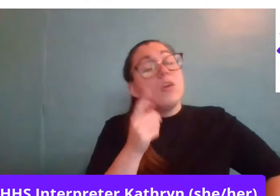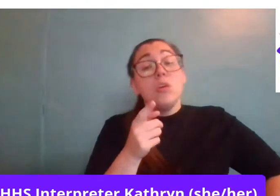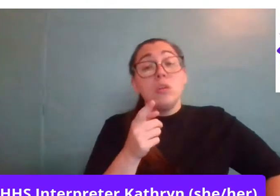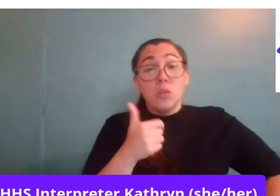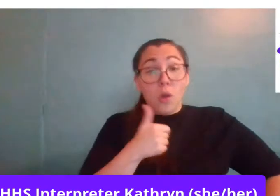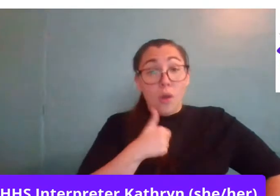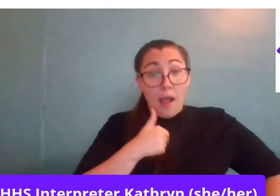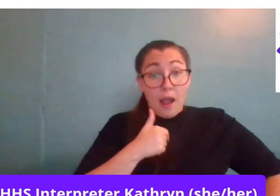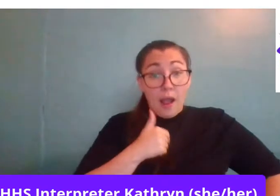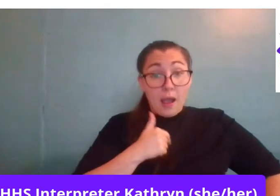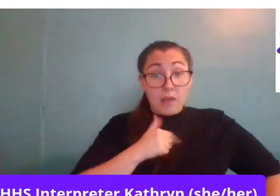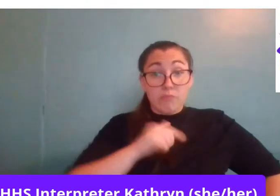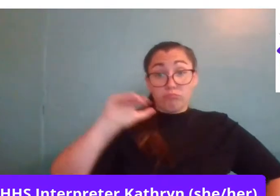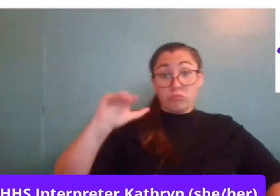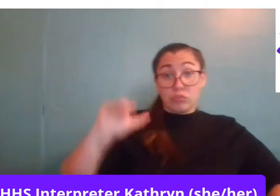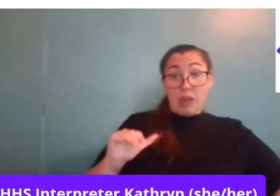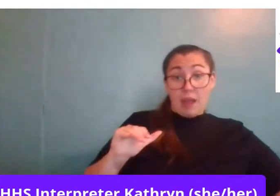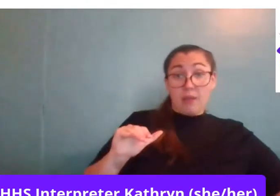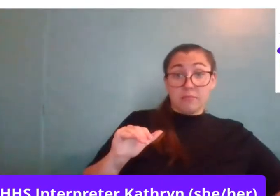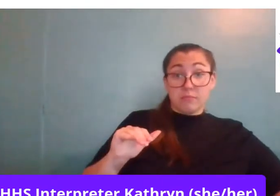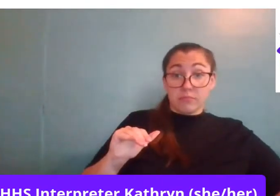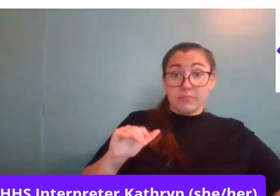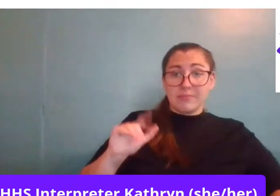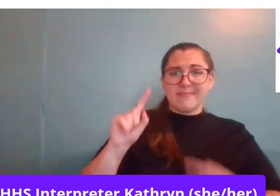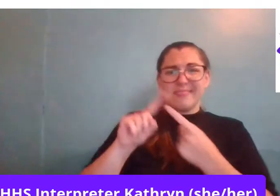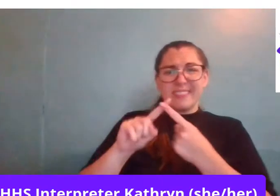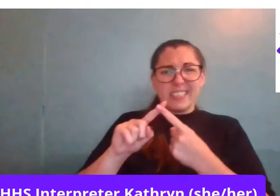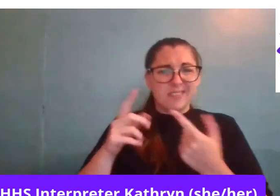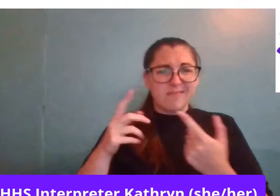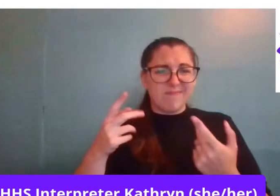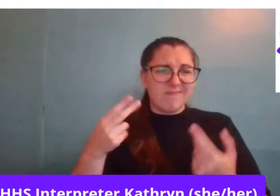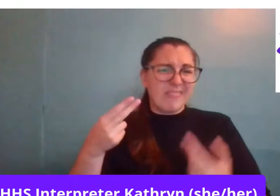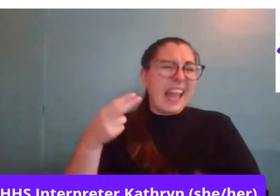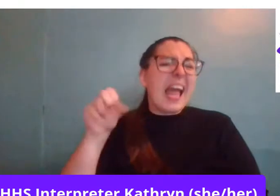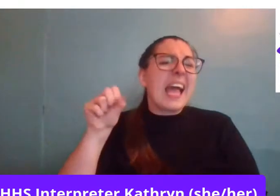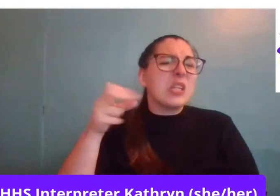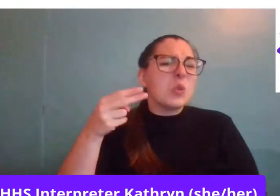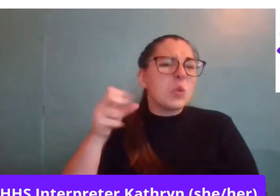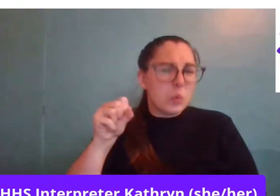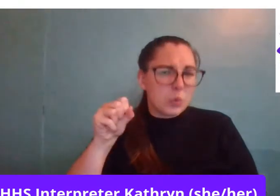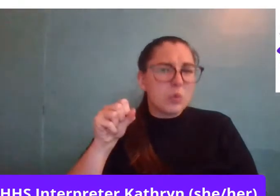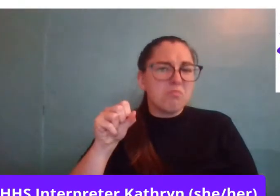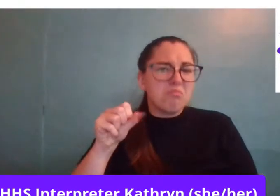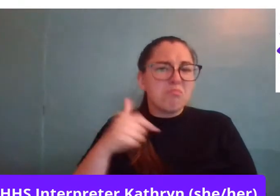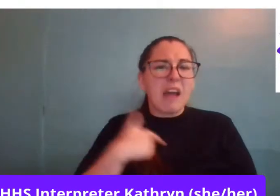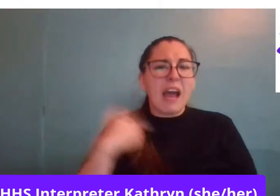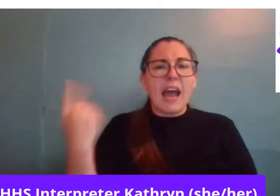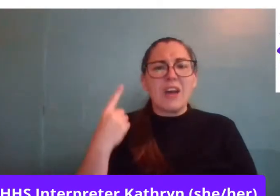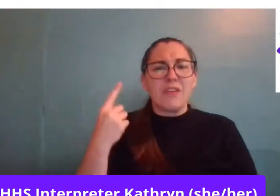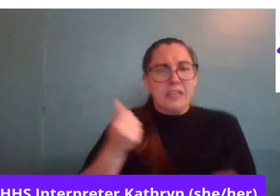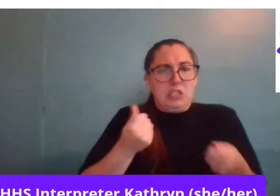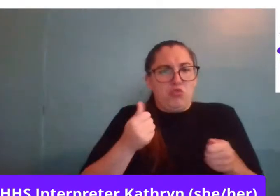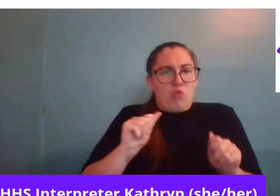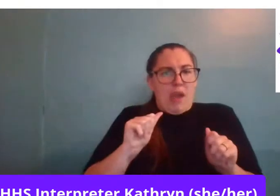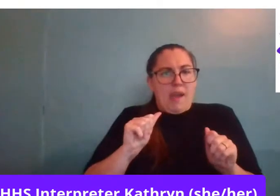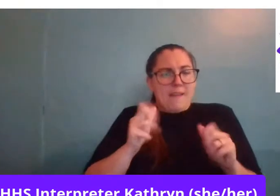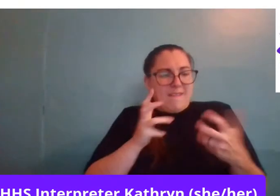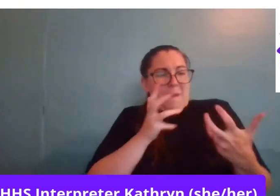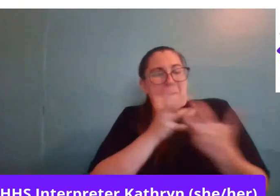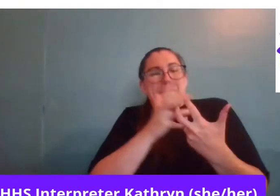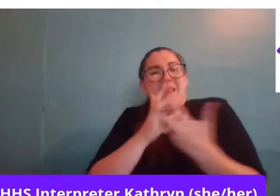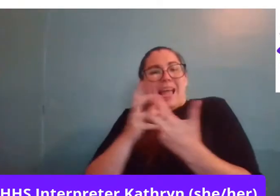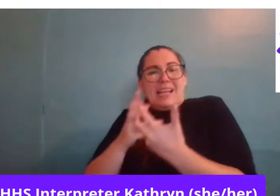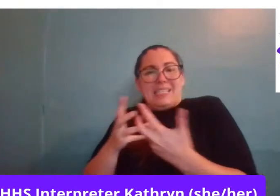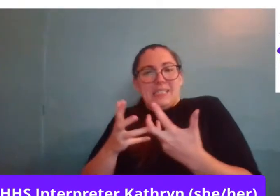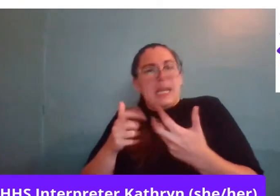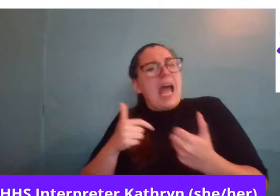child up until what, high school, I've always like tried to blend in. I never, try to stood